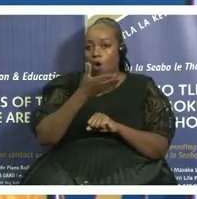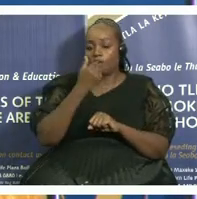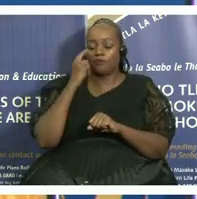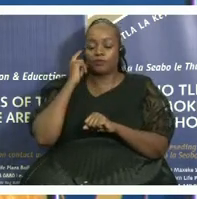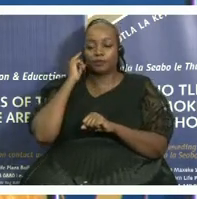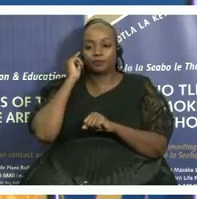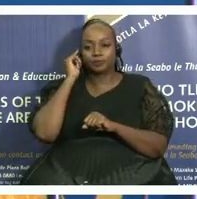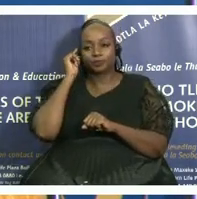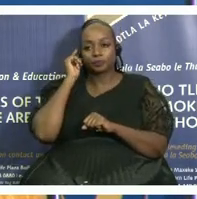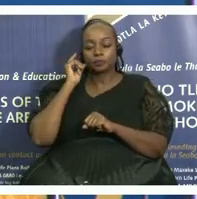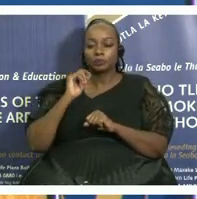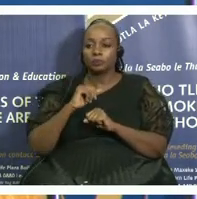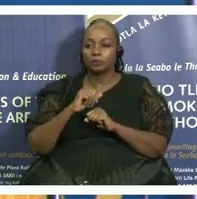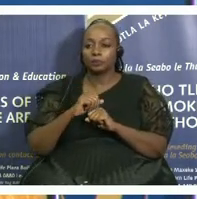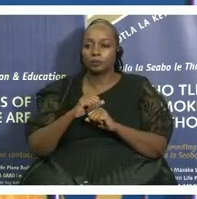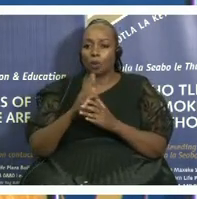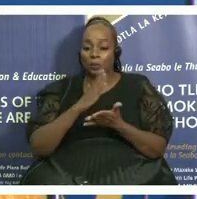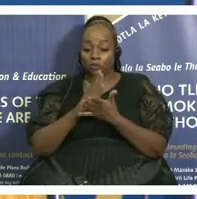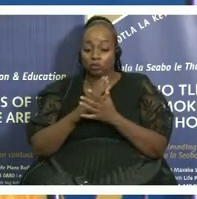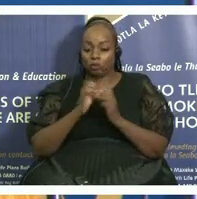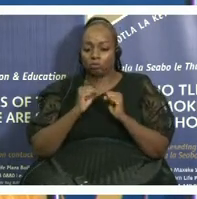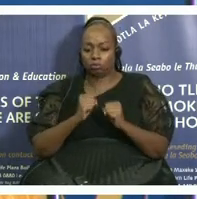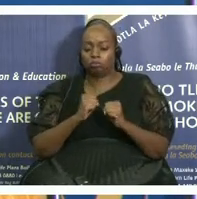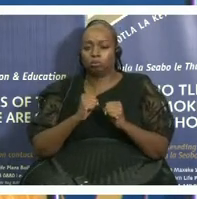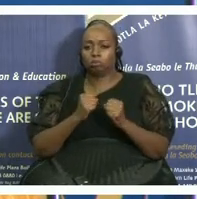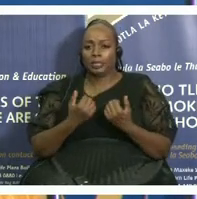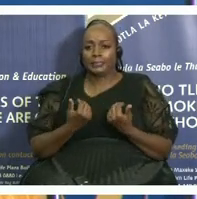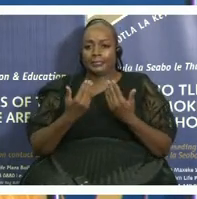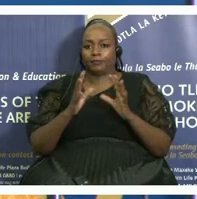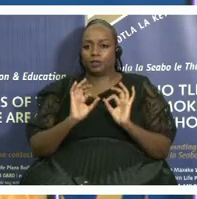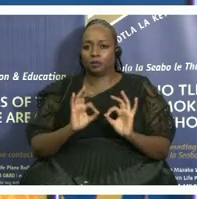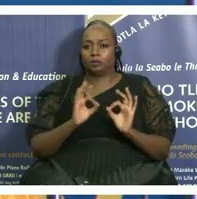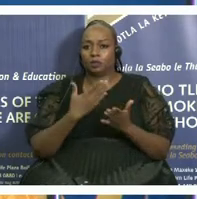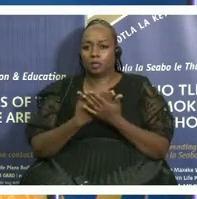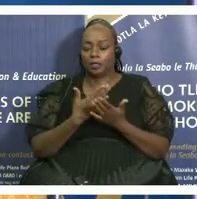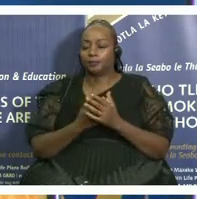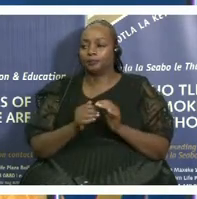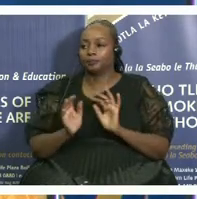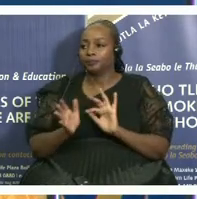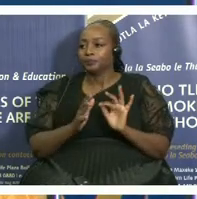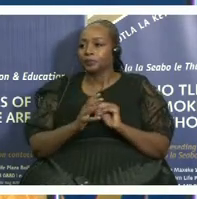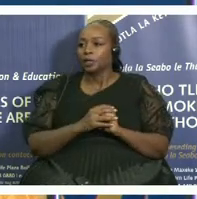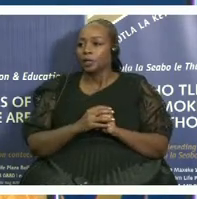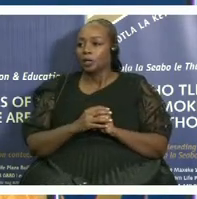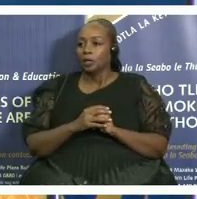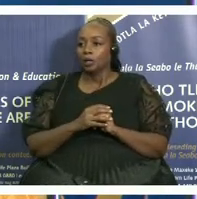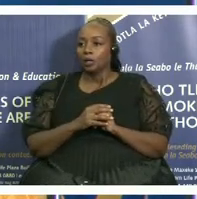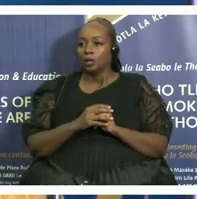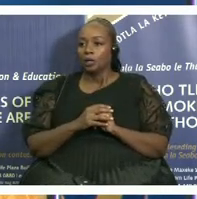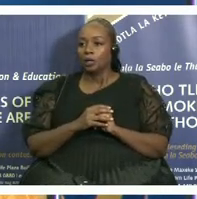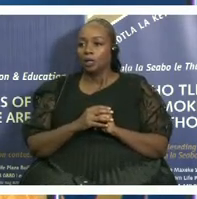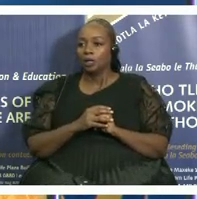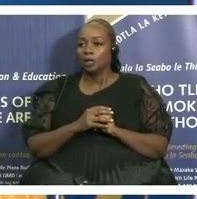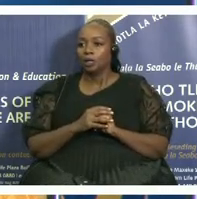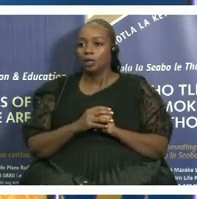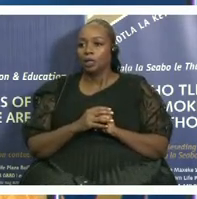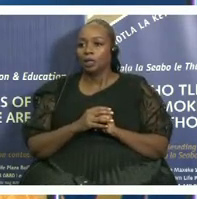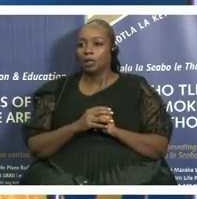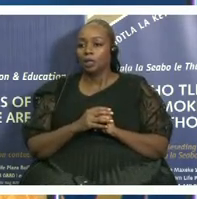successful service delivery at provincial government level also requires an improvement in